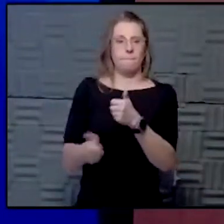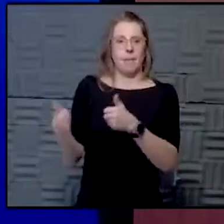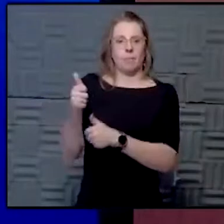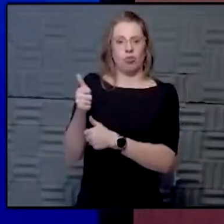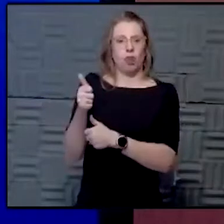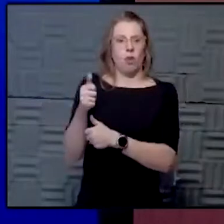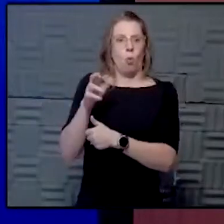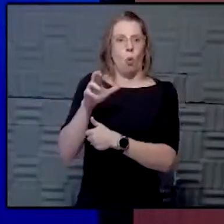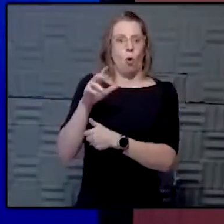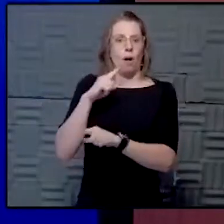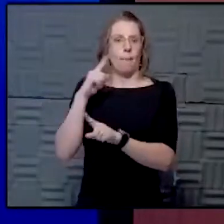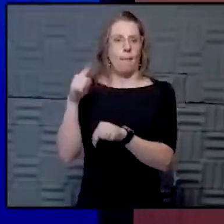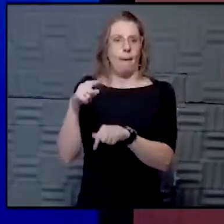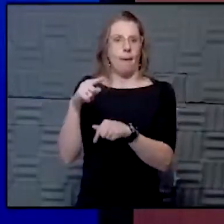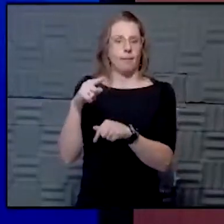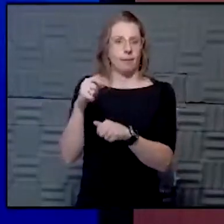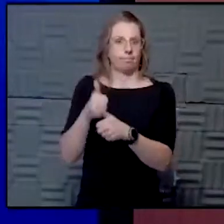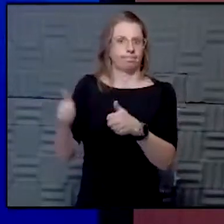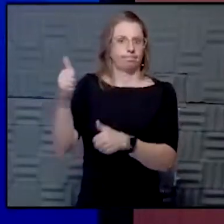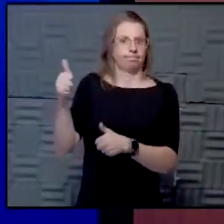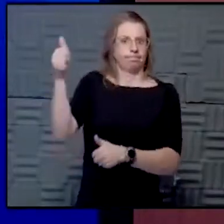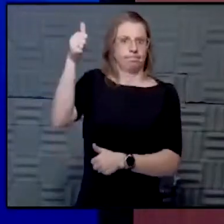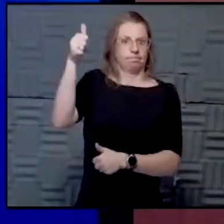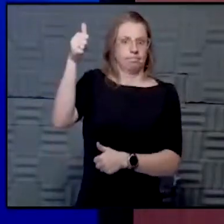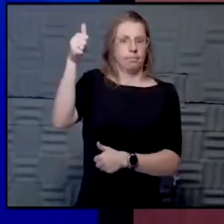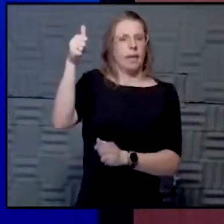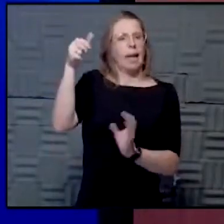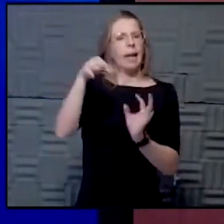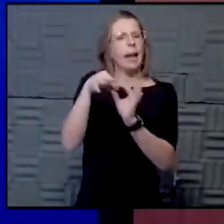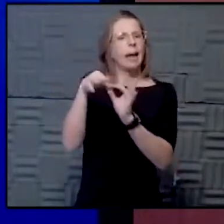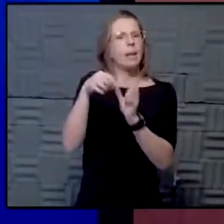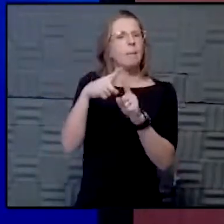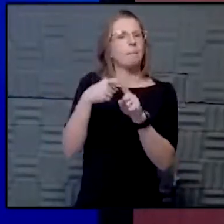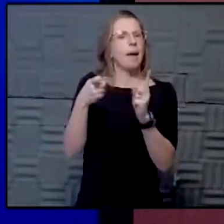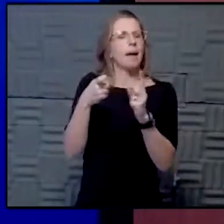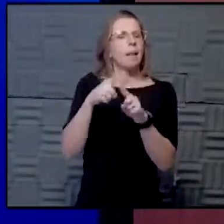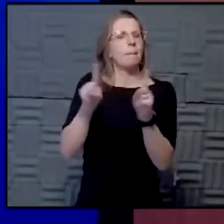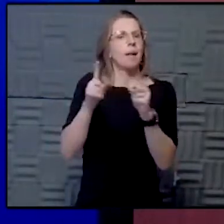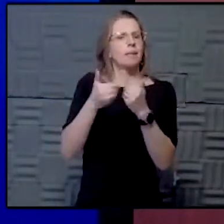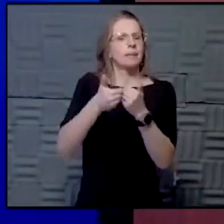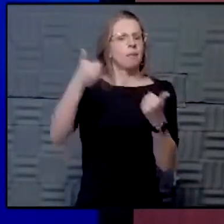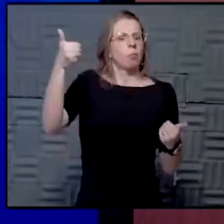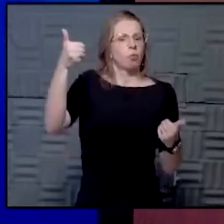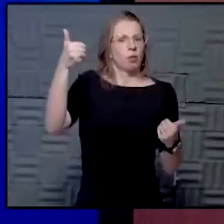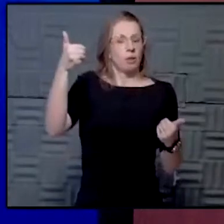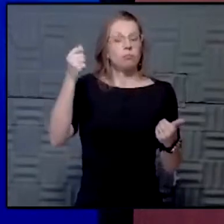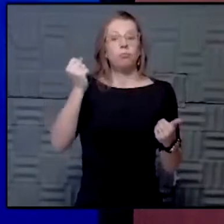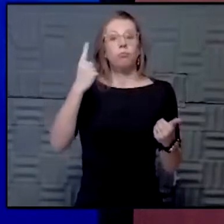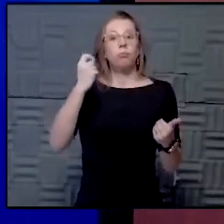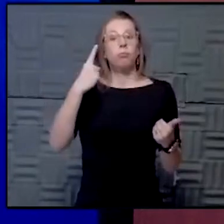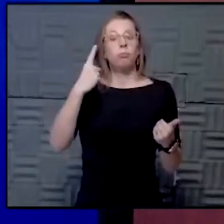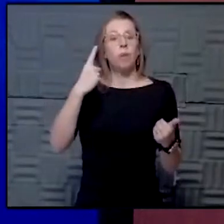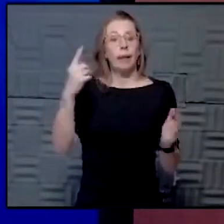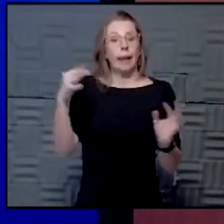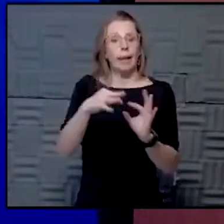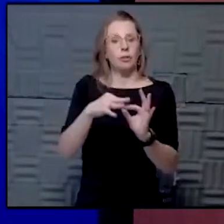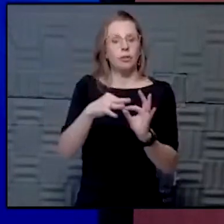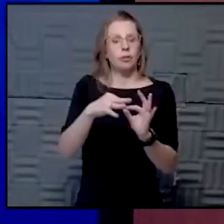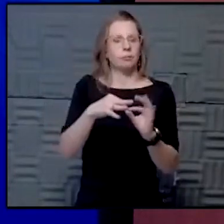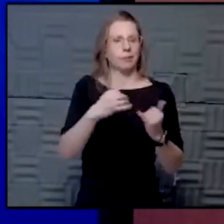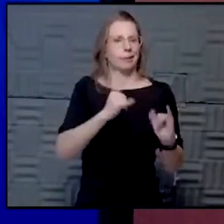administration or a command, and connected but separate. And then also, regardless of that connection, we're required to